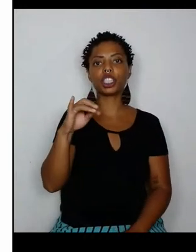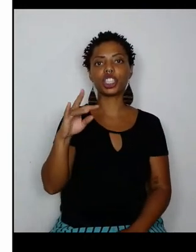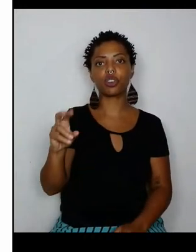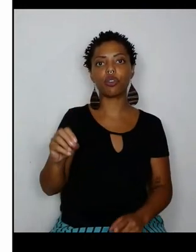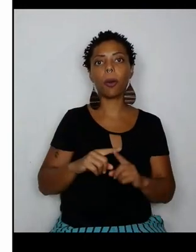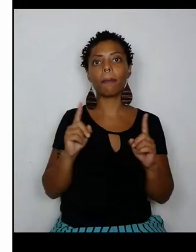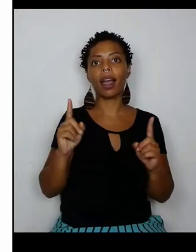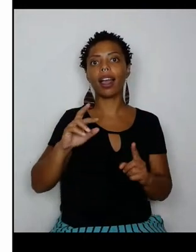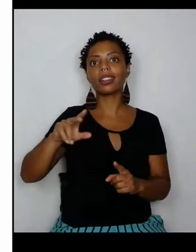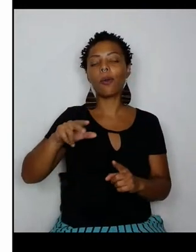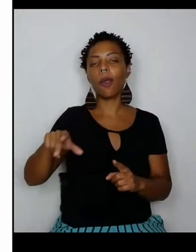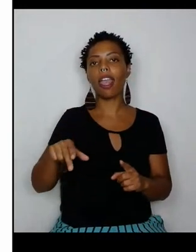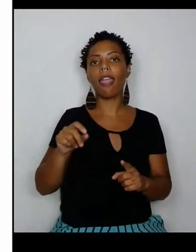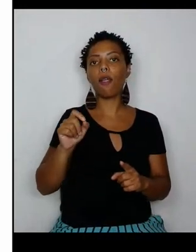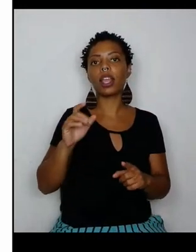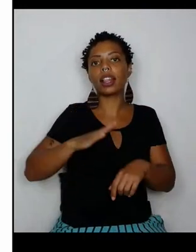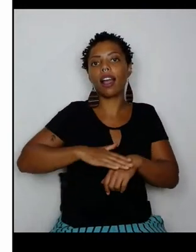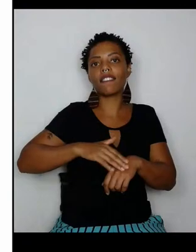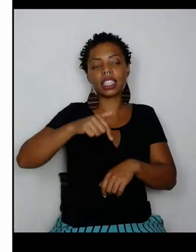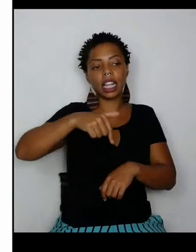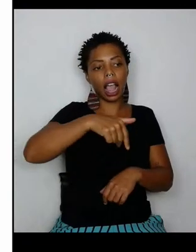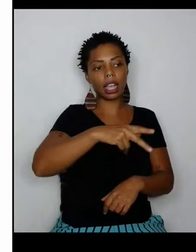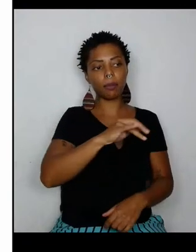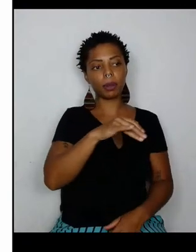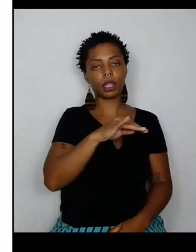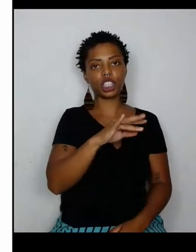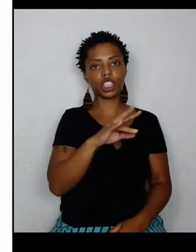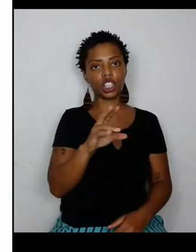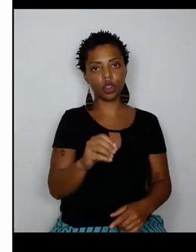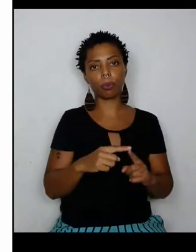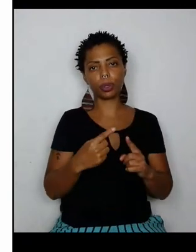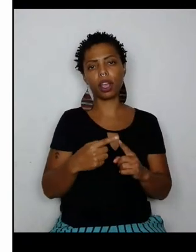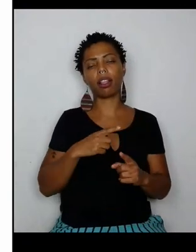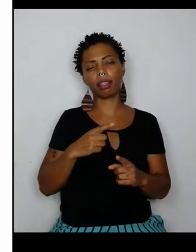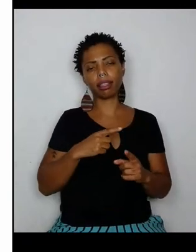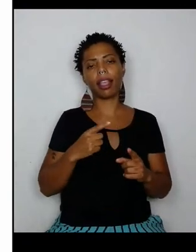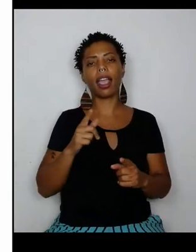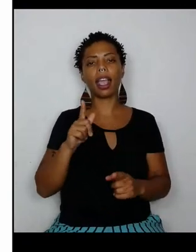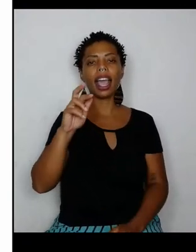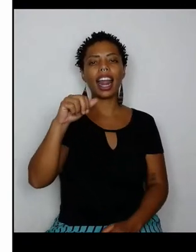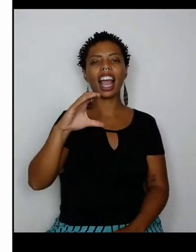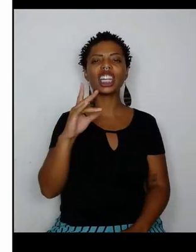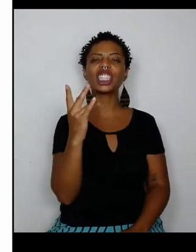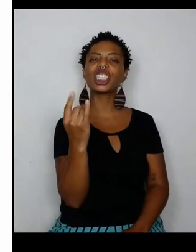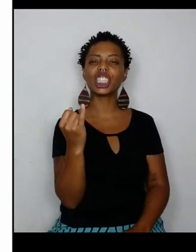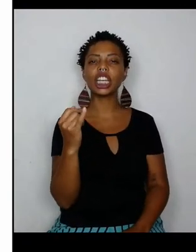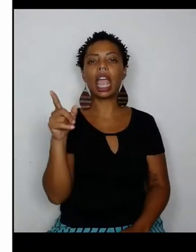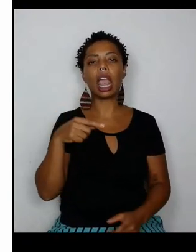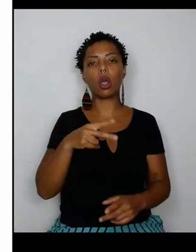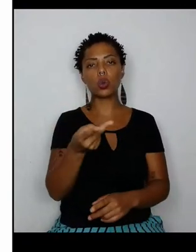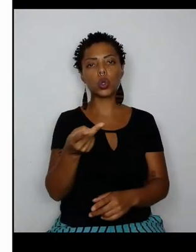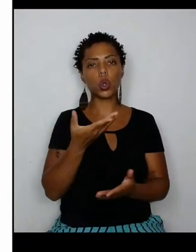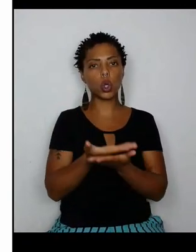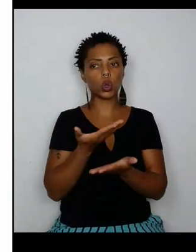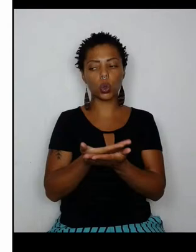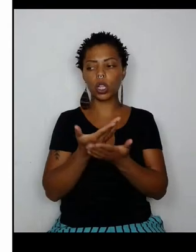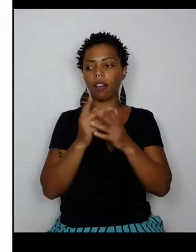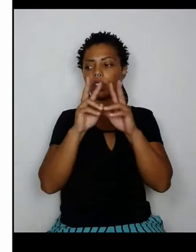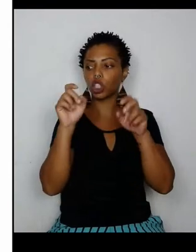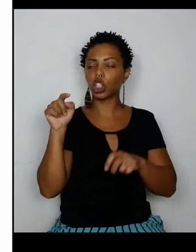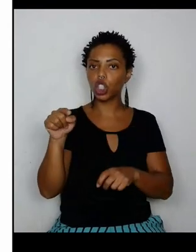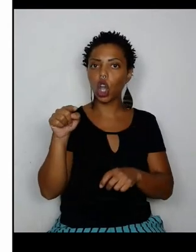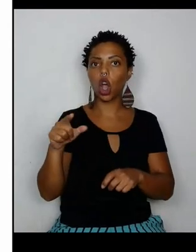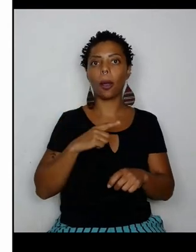was a common in brazil at the time i believe that the two of them used to